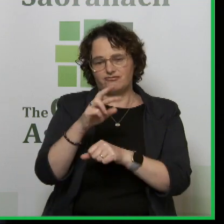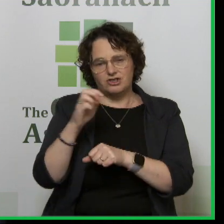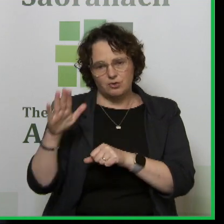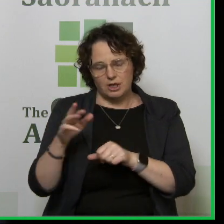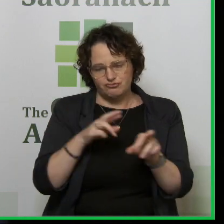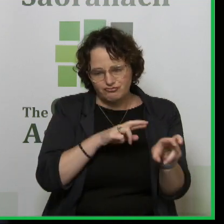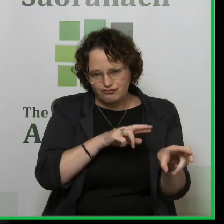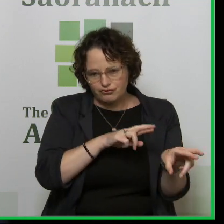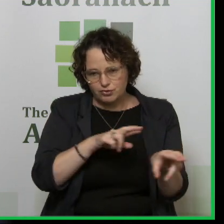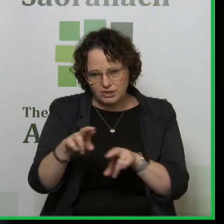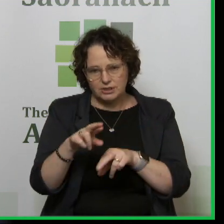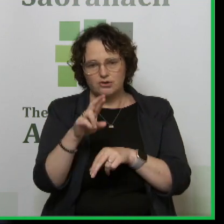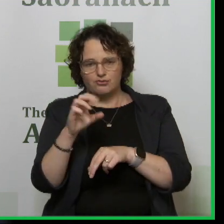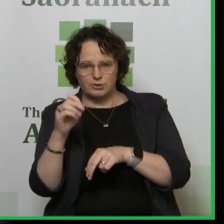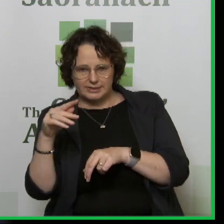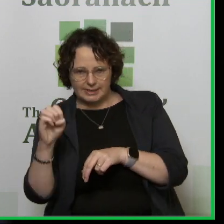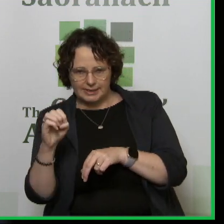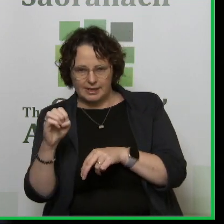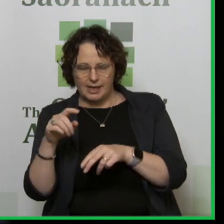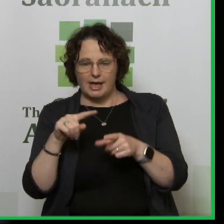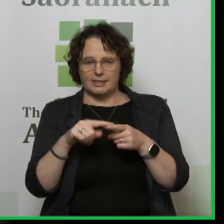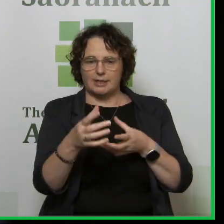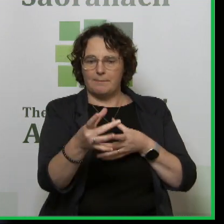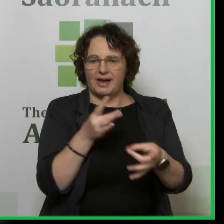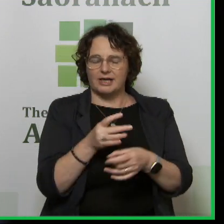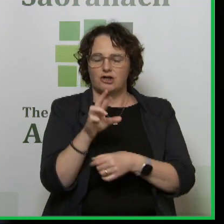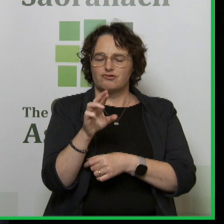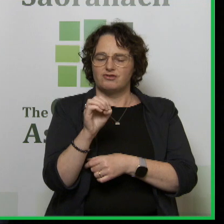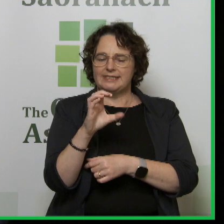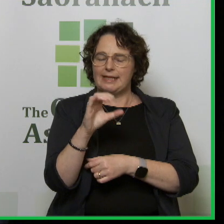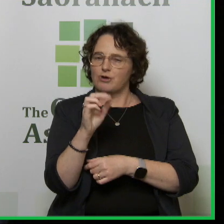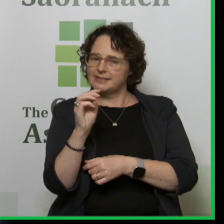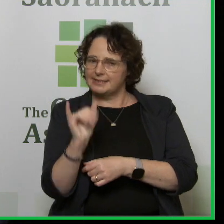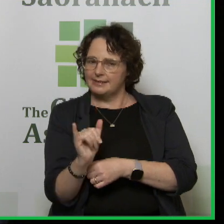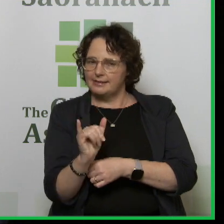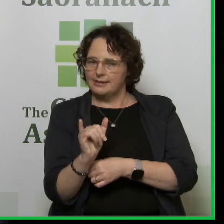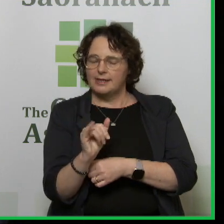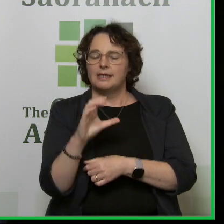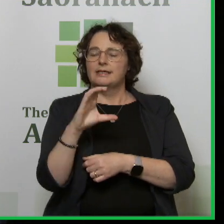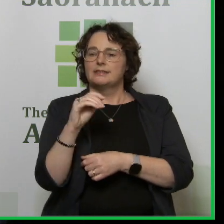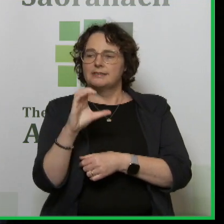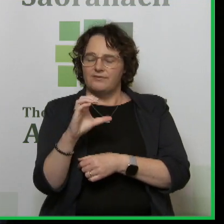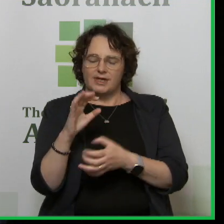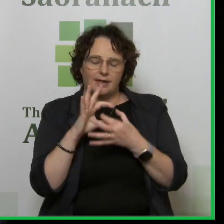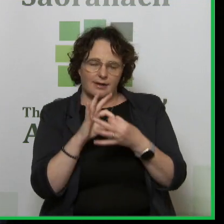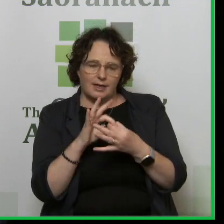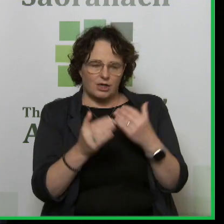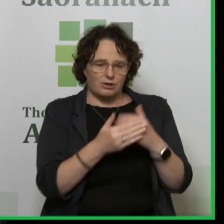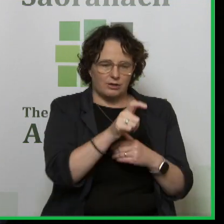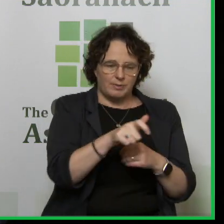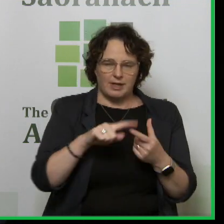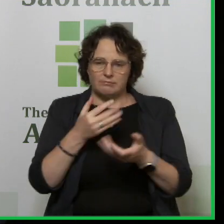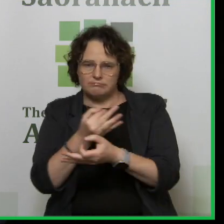routine, and this idea of reciprocity, that you give something back. Civic engagement, where young people and families, even